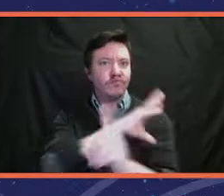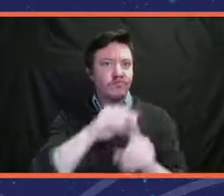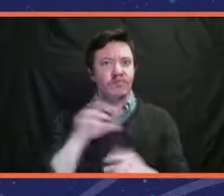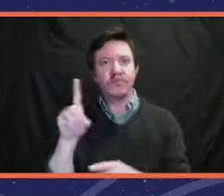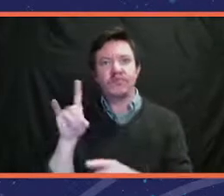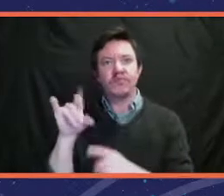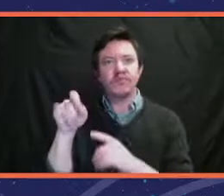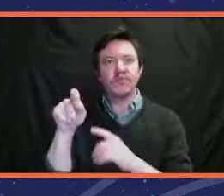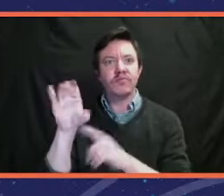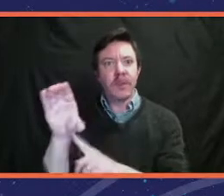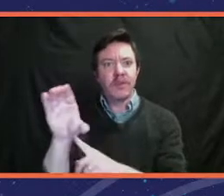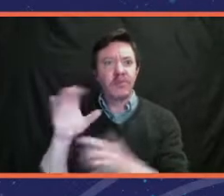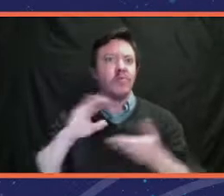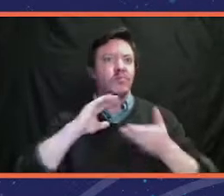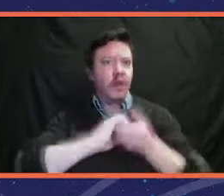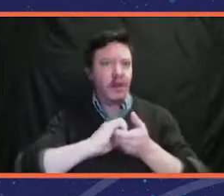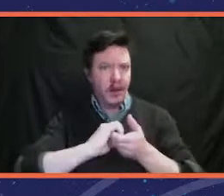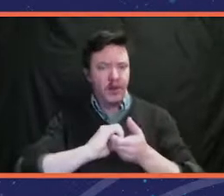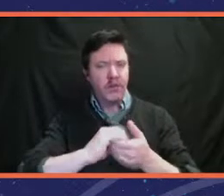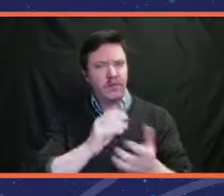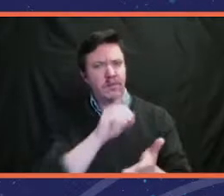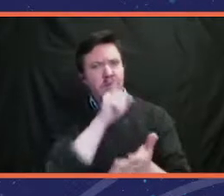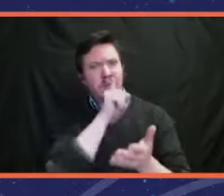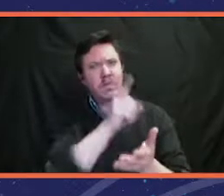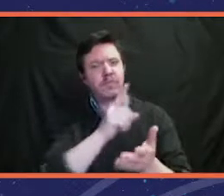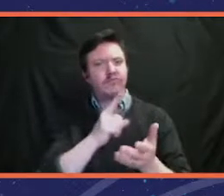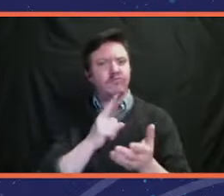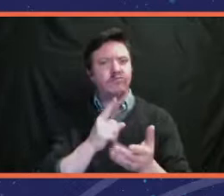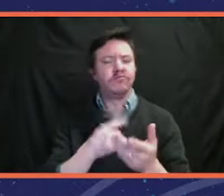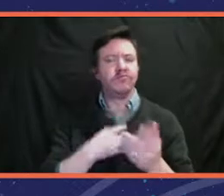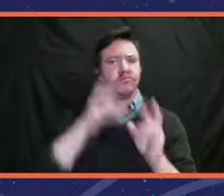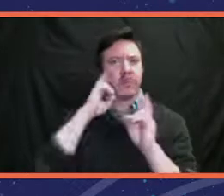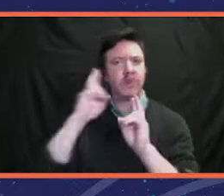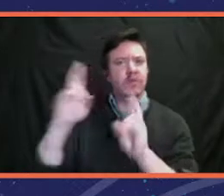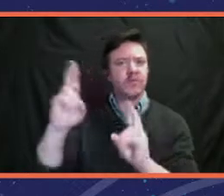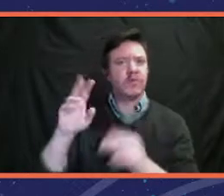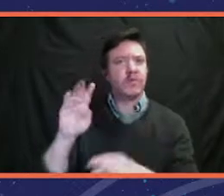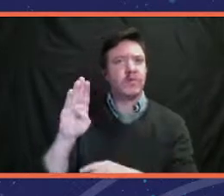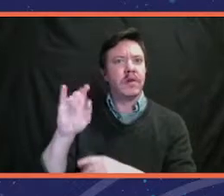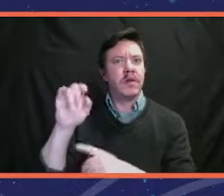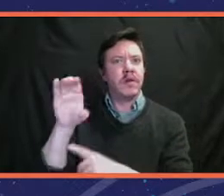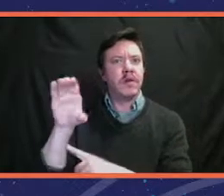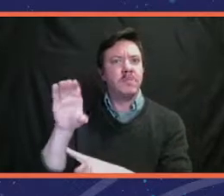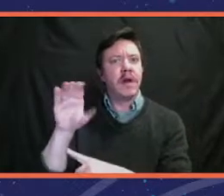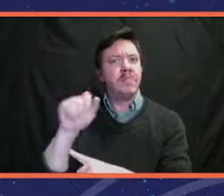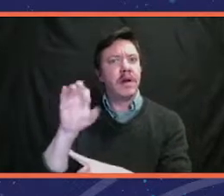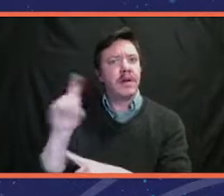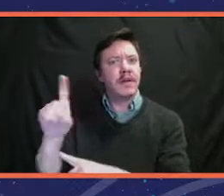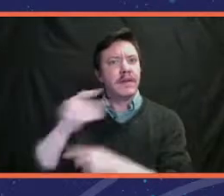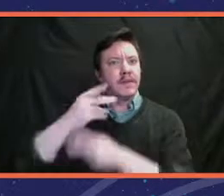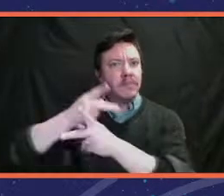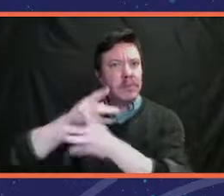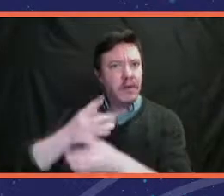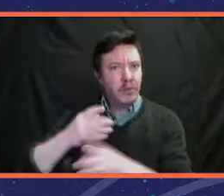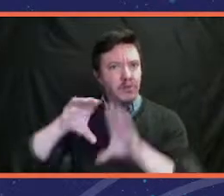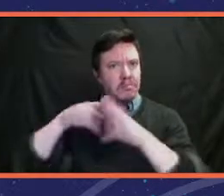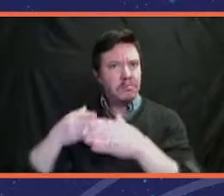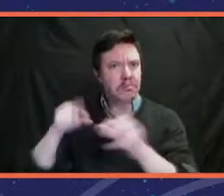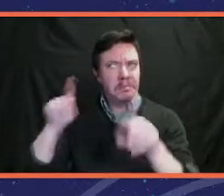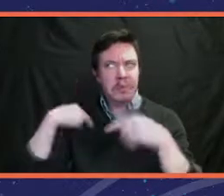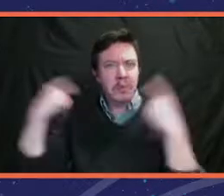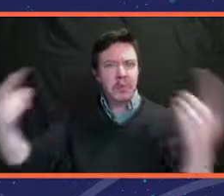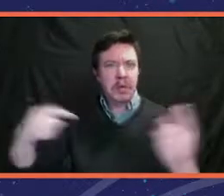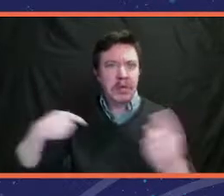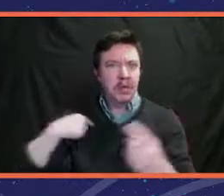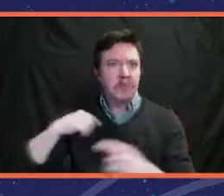as really a tribute to the BIPOC seed keepers that have been, you know, really doing this work for grounding